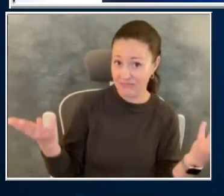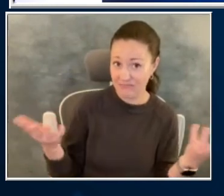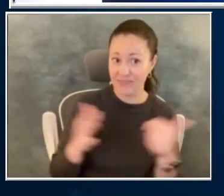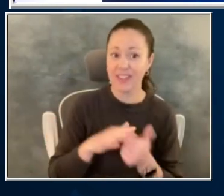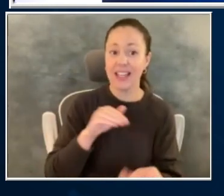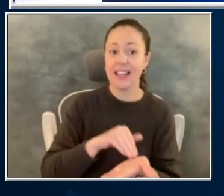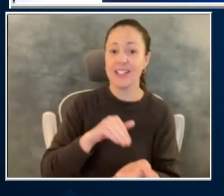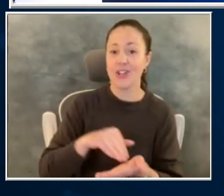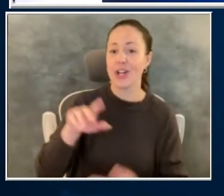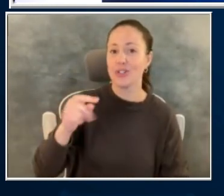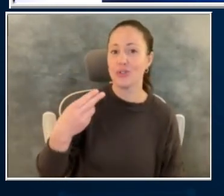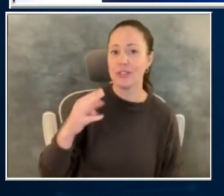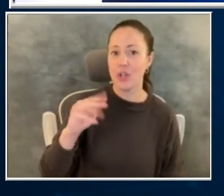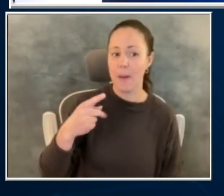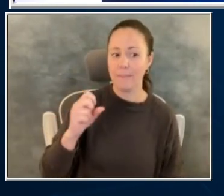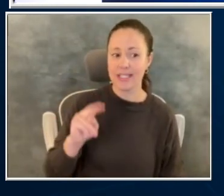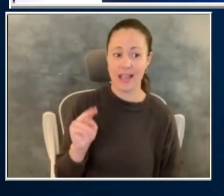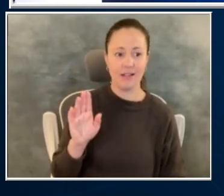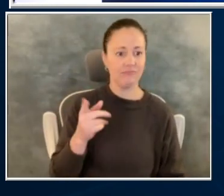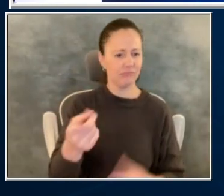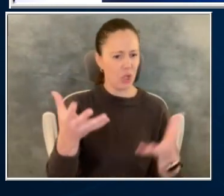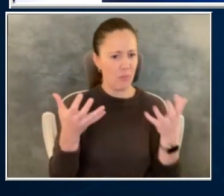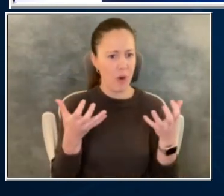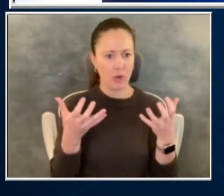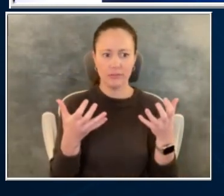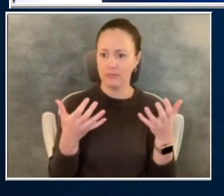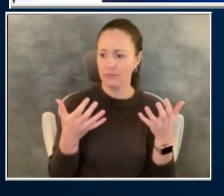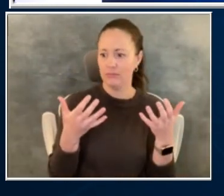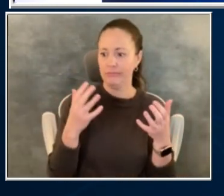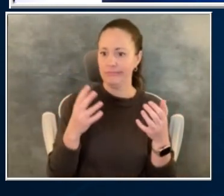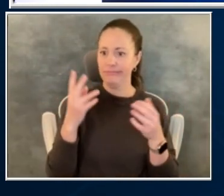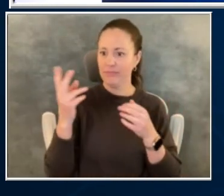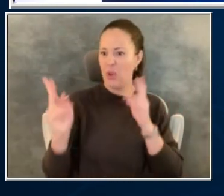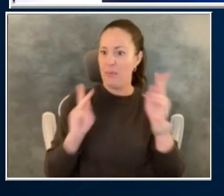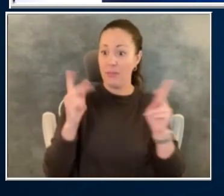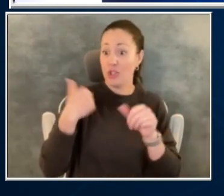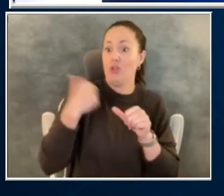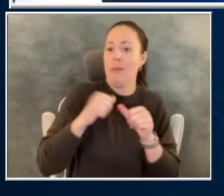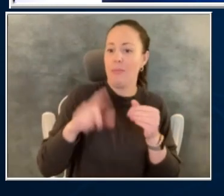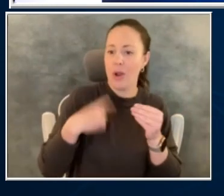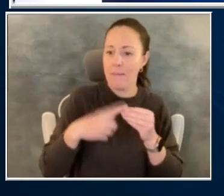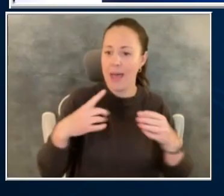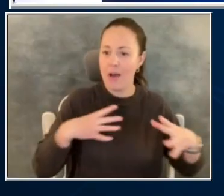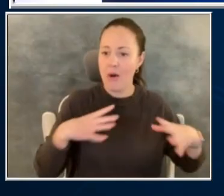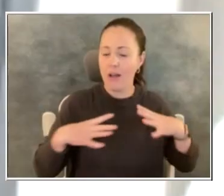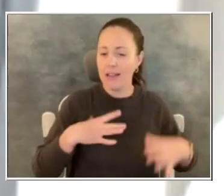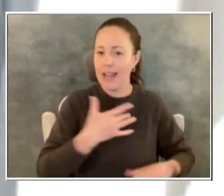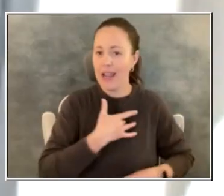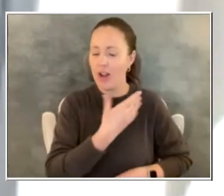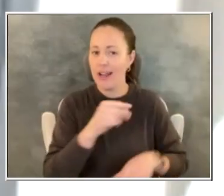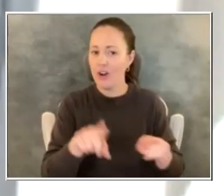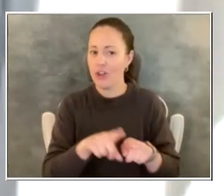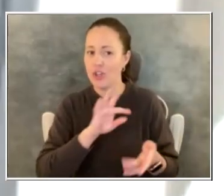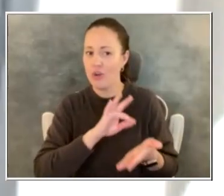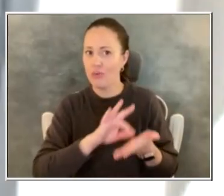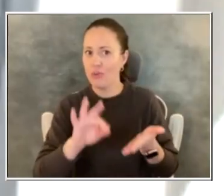do you most want our viewers to know about Holiday Heart and about getting a cardio score?